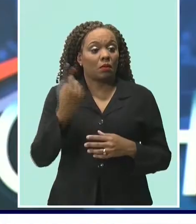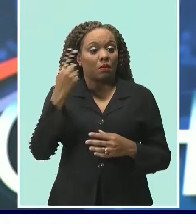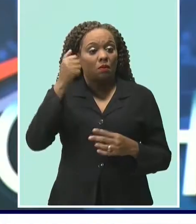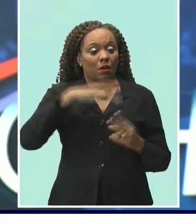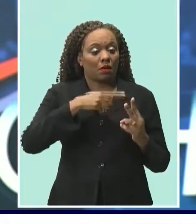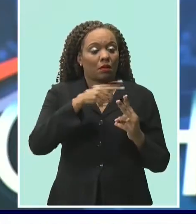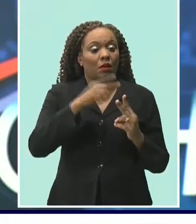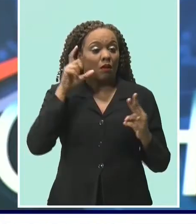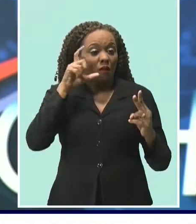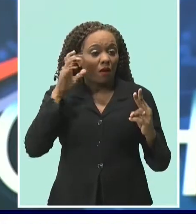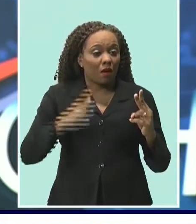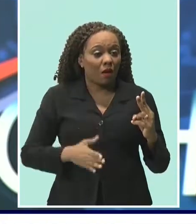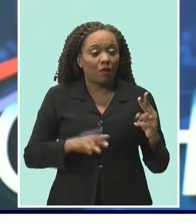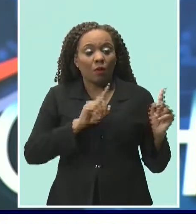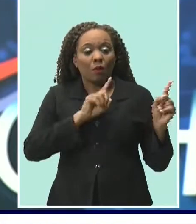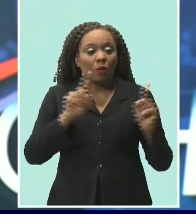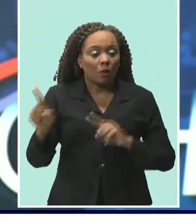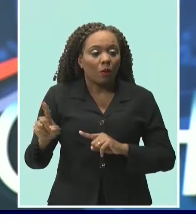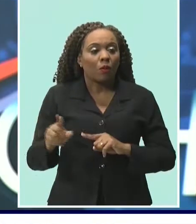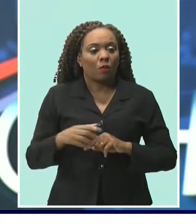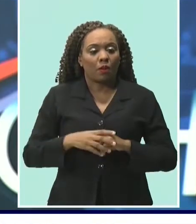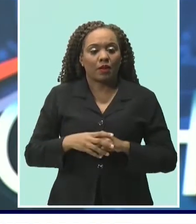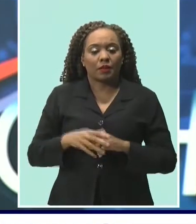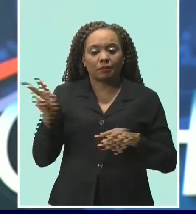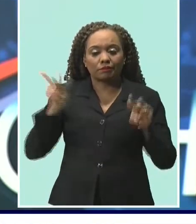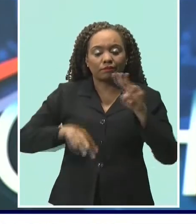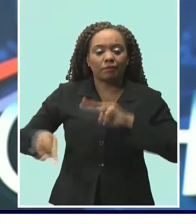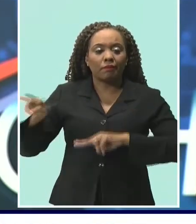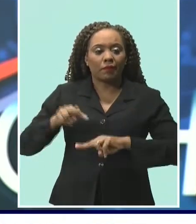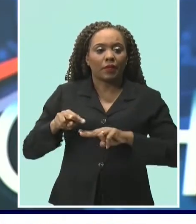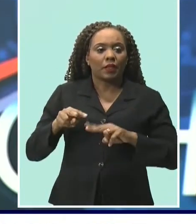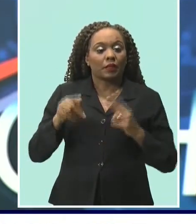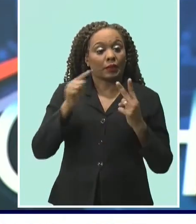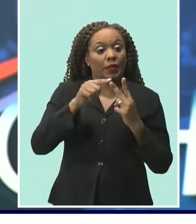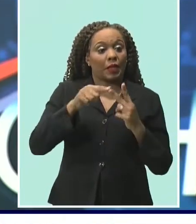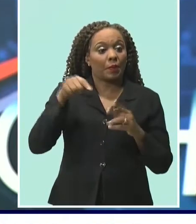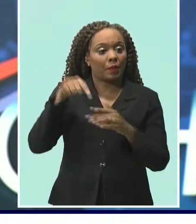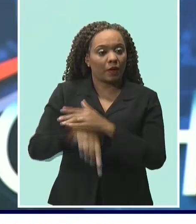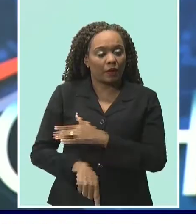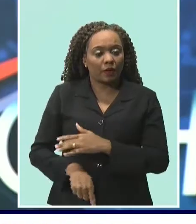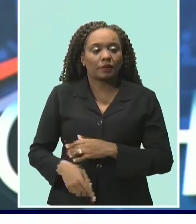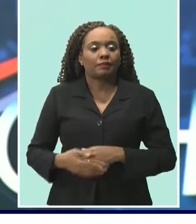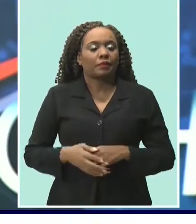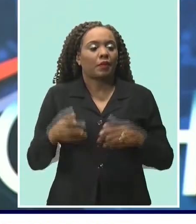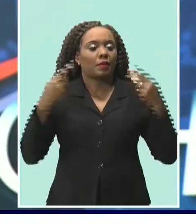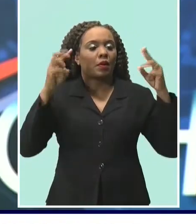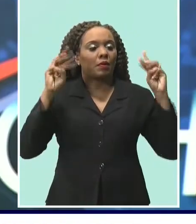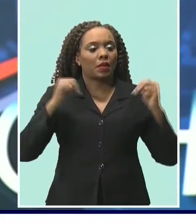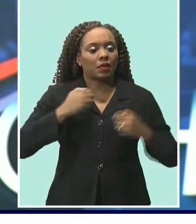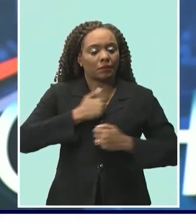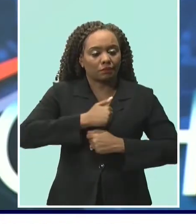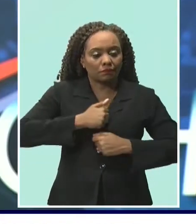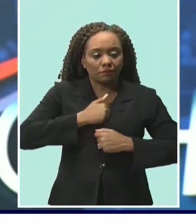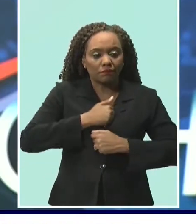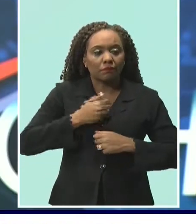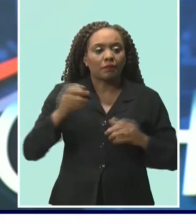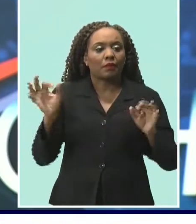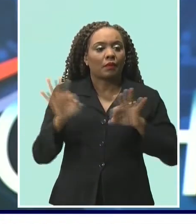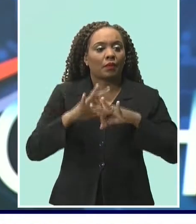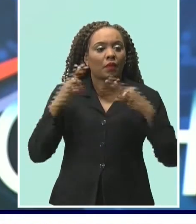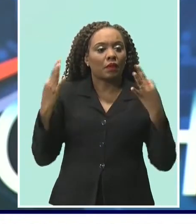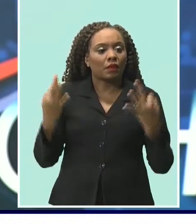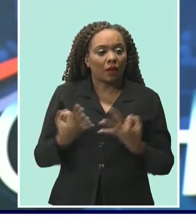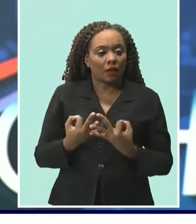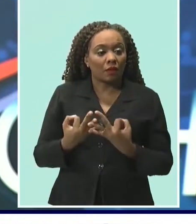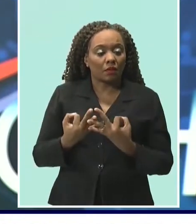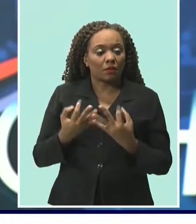was at the time covering a murder. The Prime Minister has extended condolences to Griffith's family and the media fraternity.